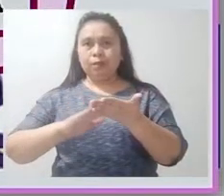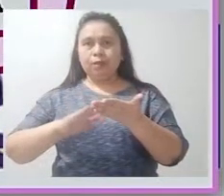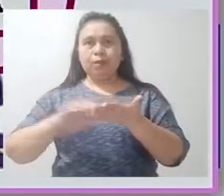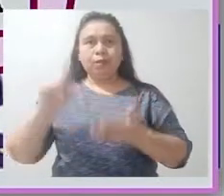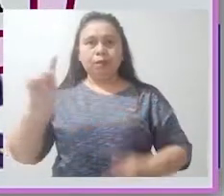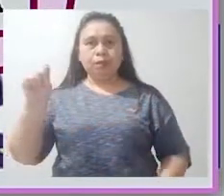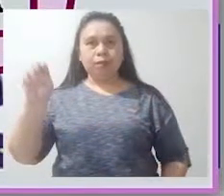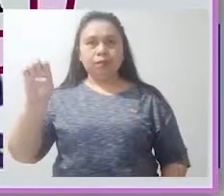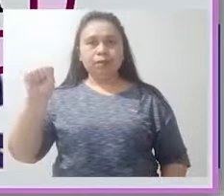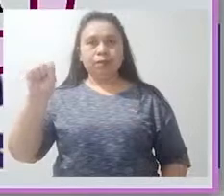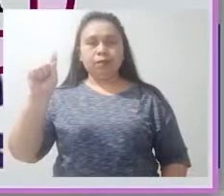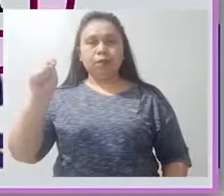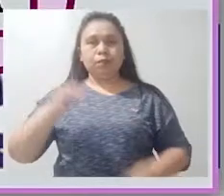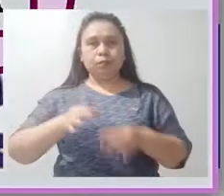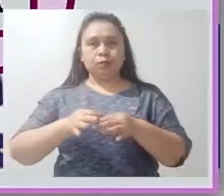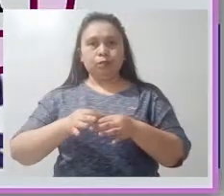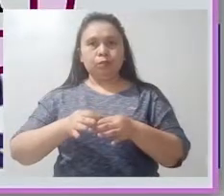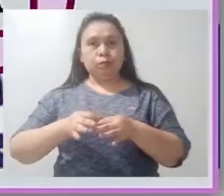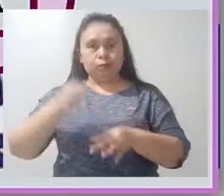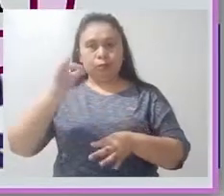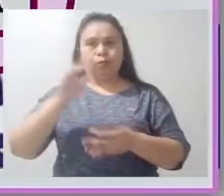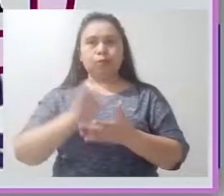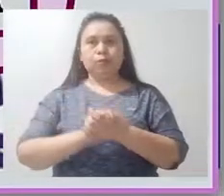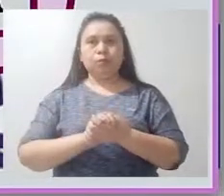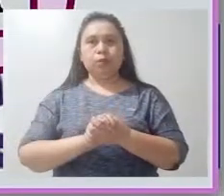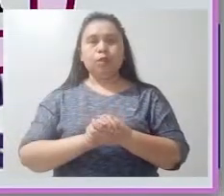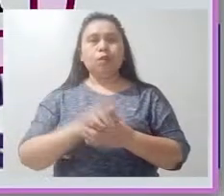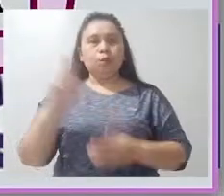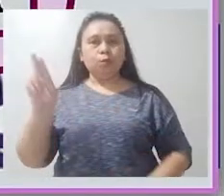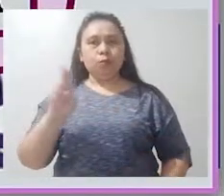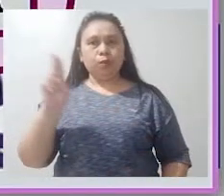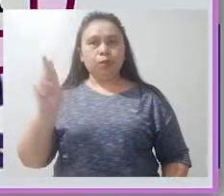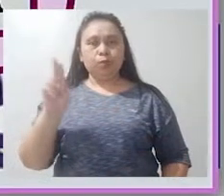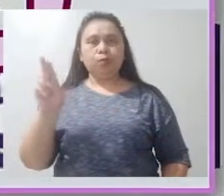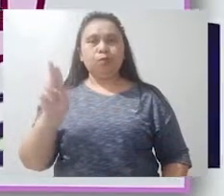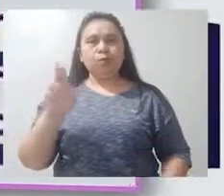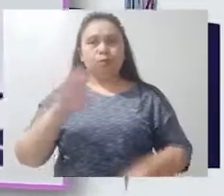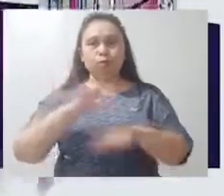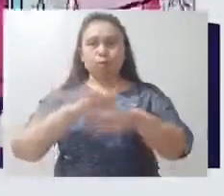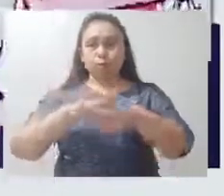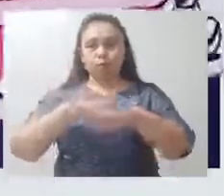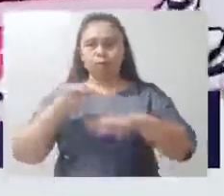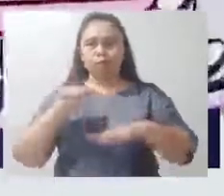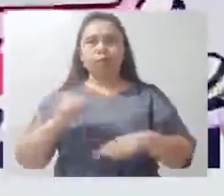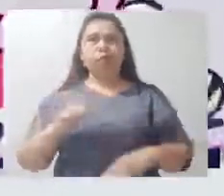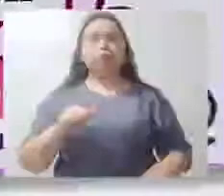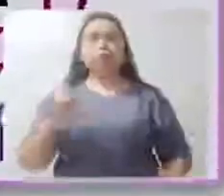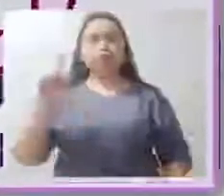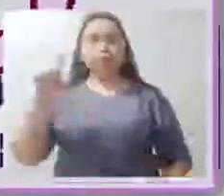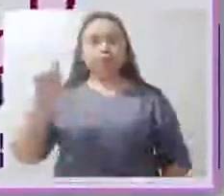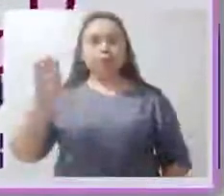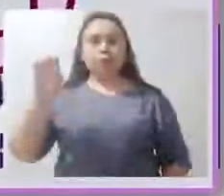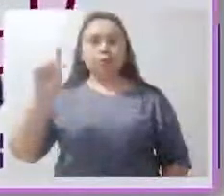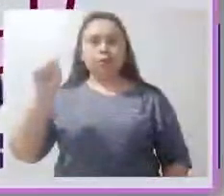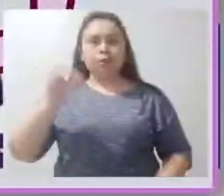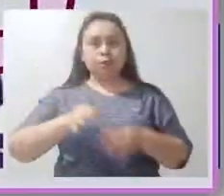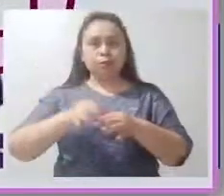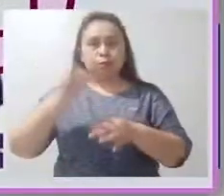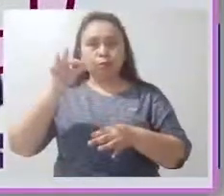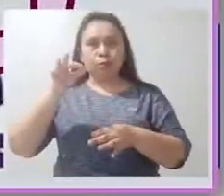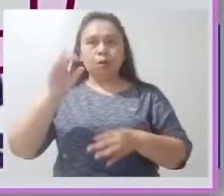use just any brush in cleaning them. Instead, we specifically use a test tube